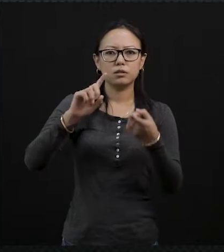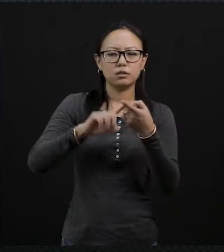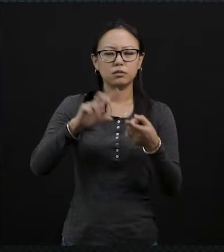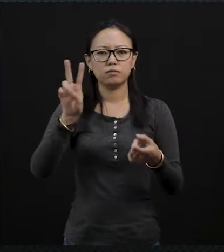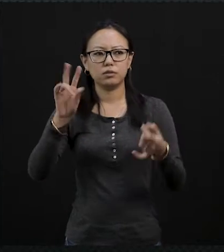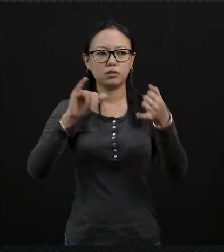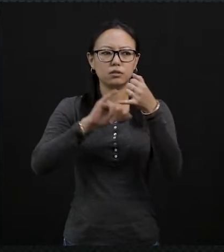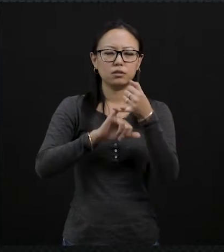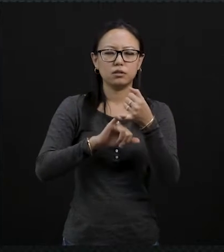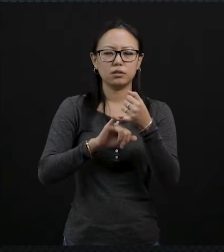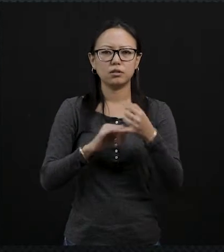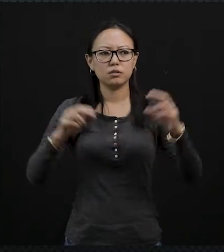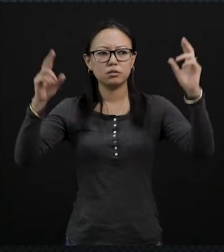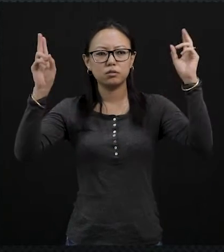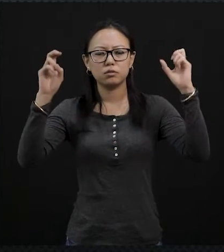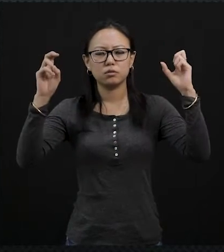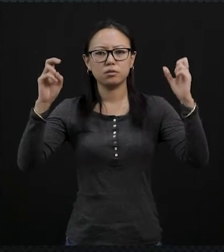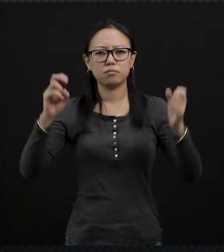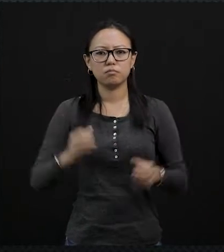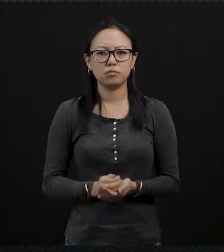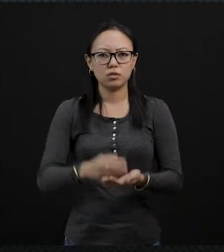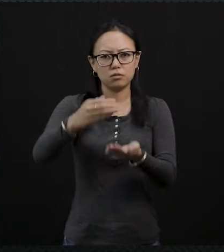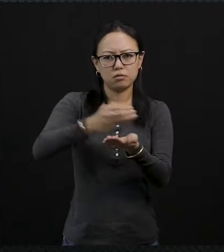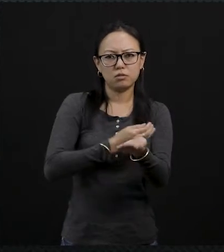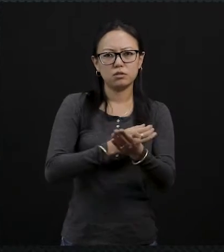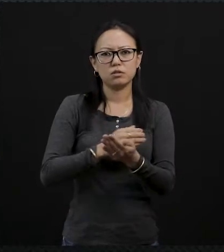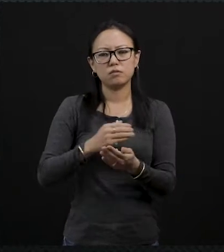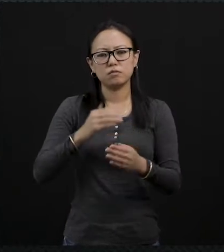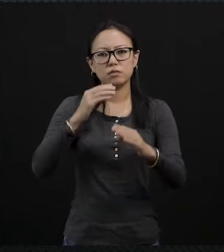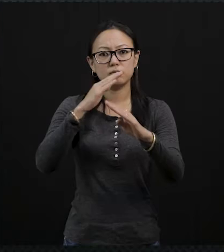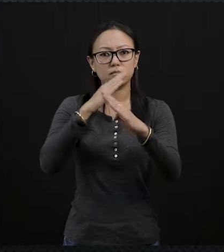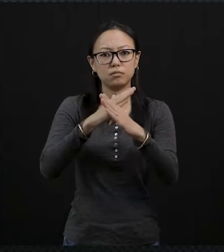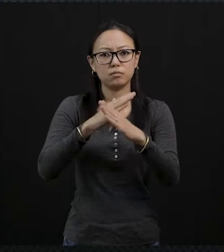lesson would be safety rules. So you can all turn to page